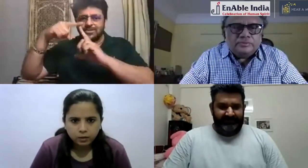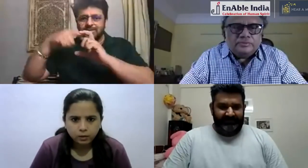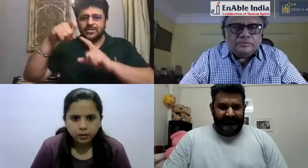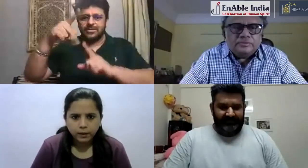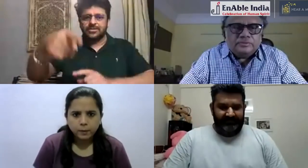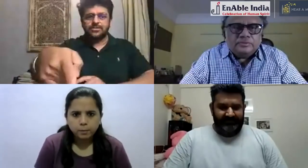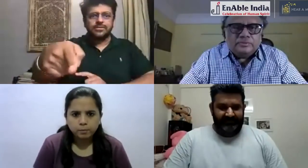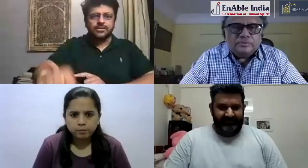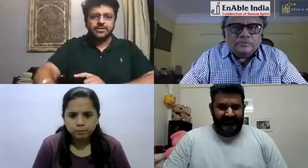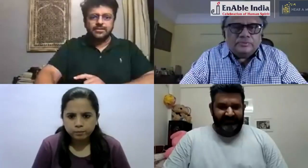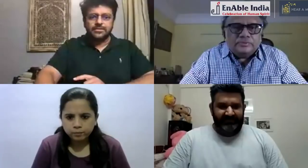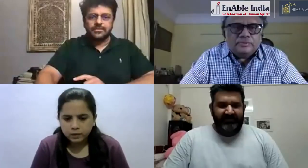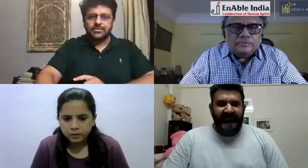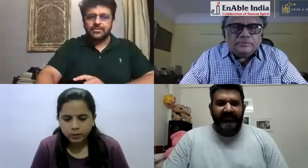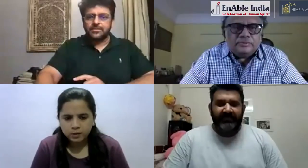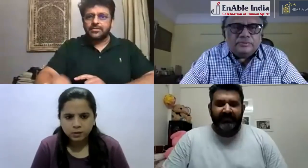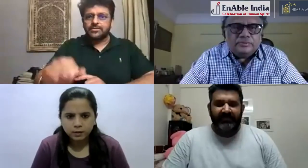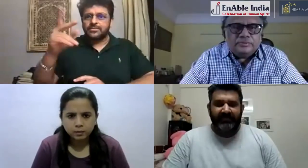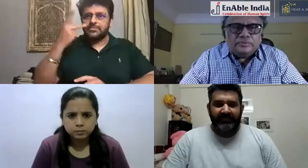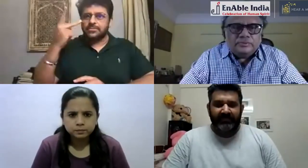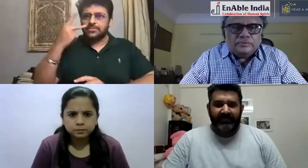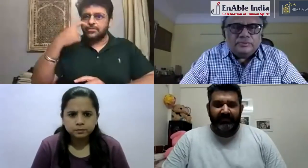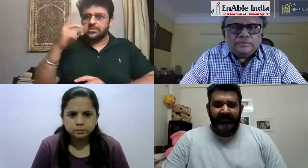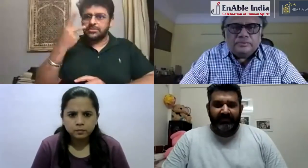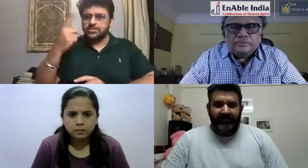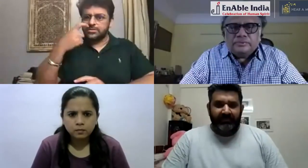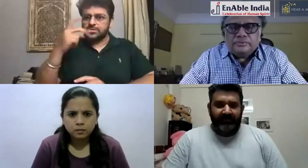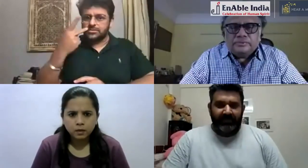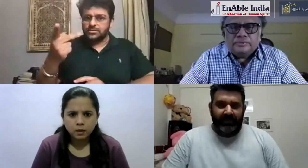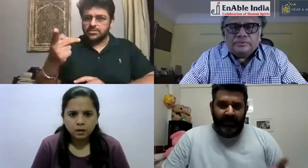Sameer, okay. Sameer is here.